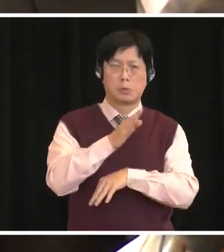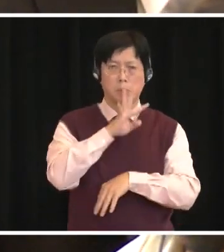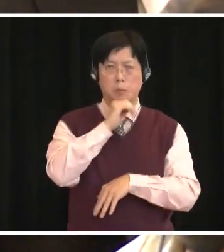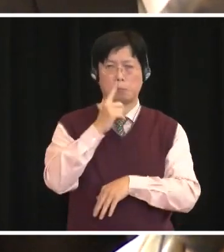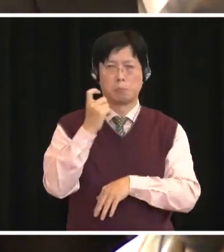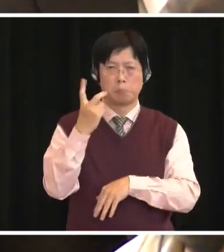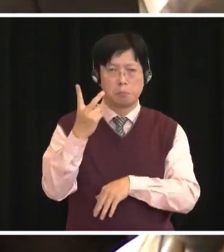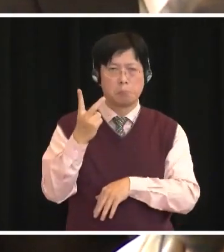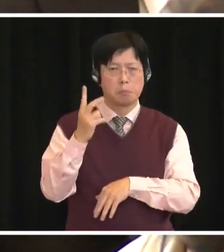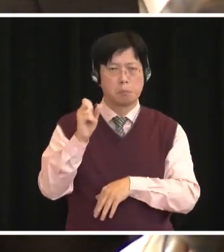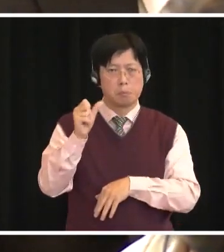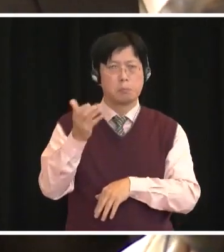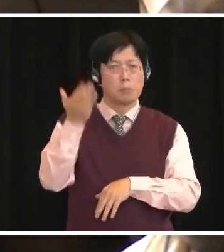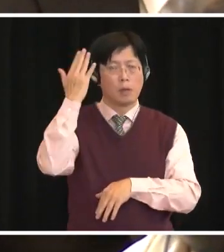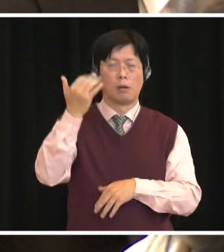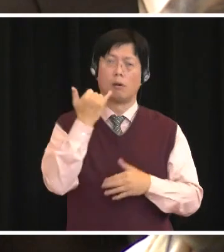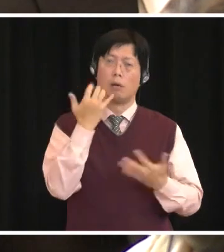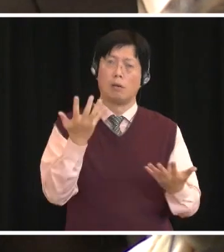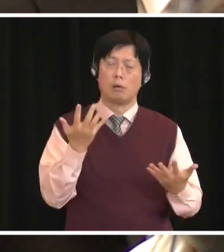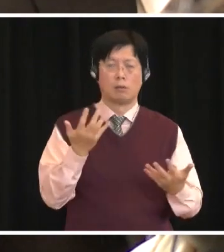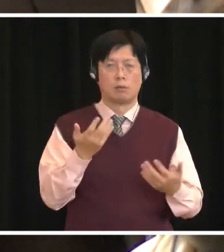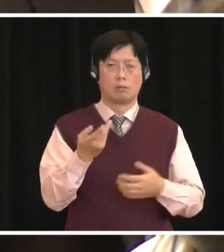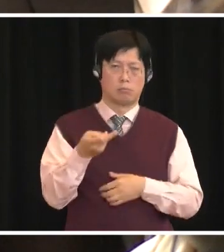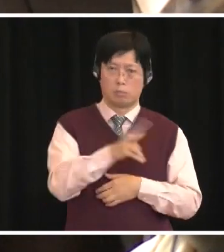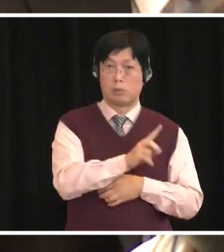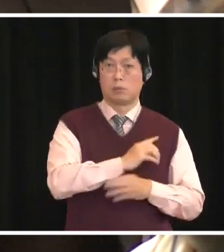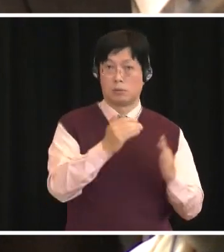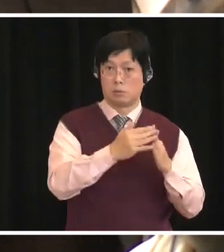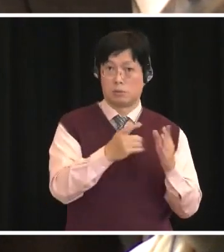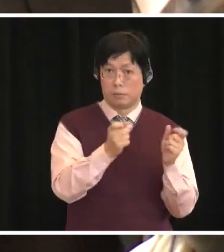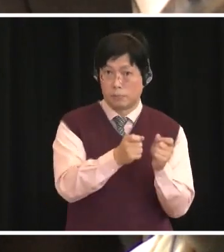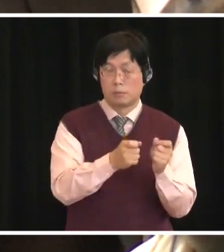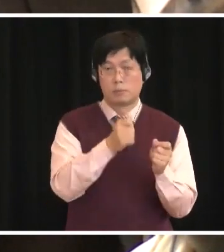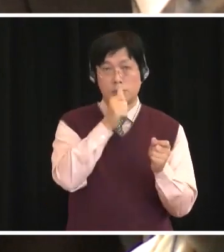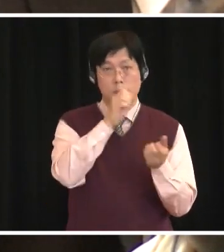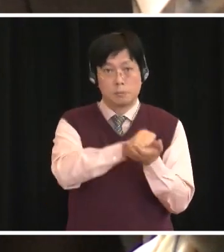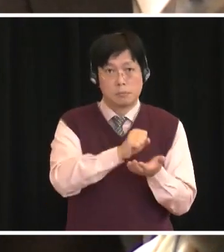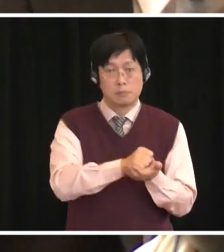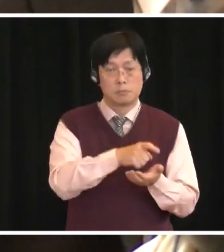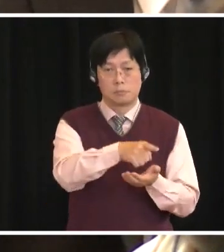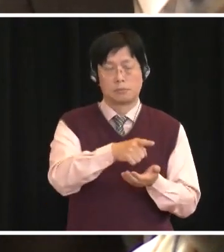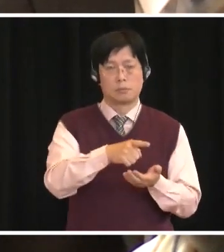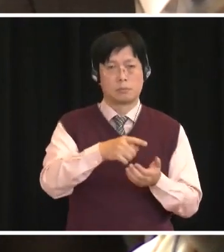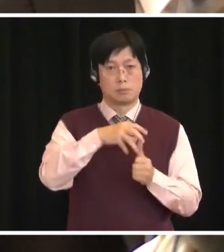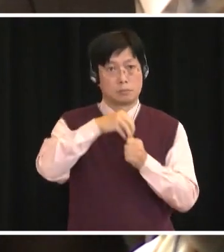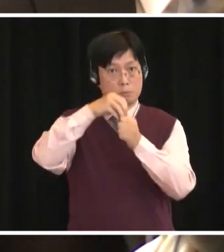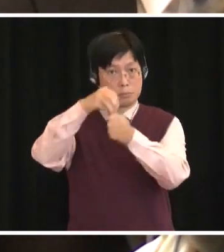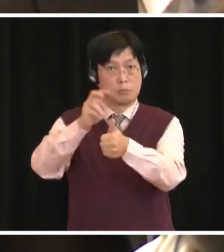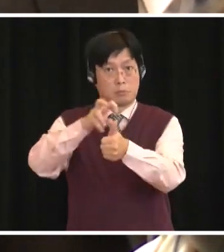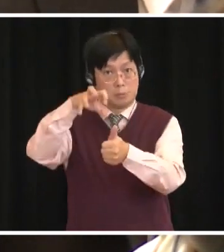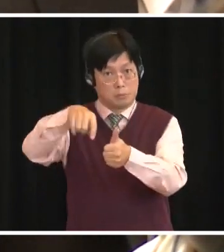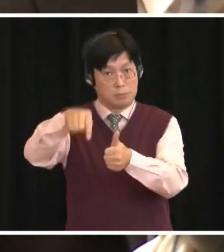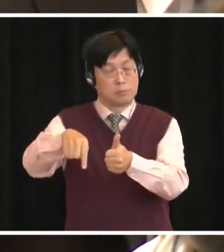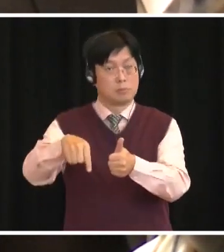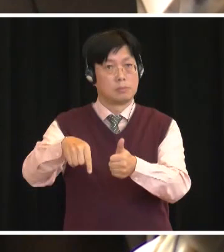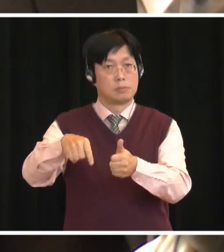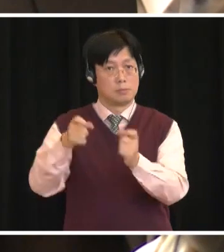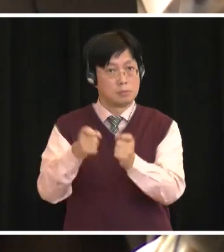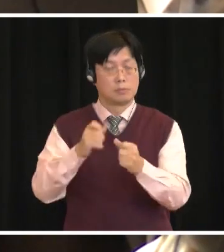child. And if this child is not subject to compulsory education, meaning he